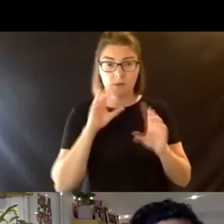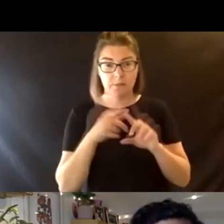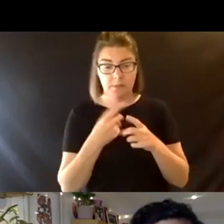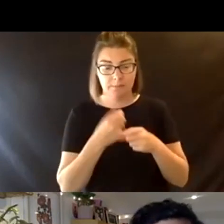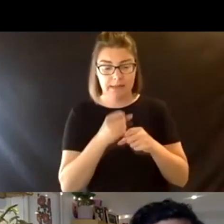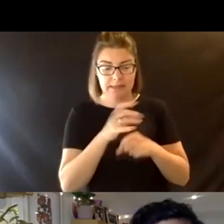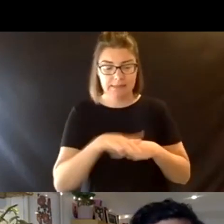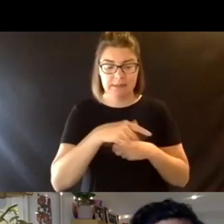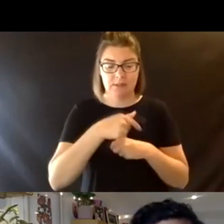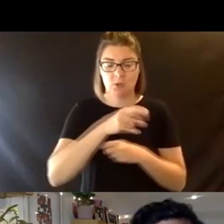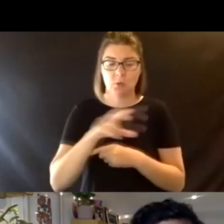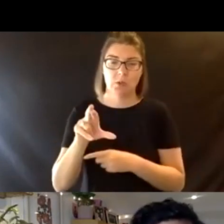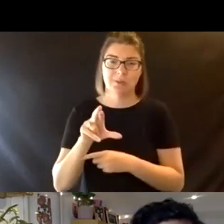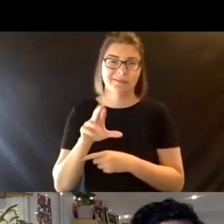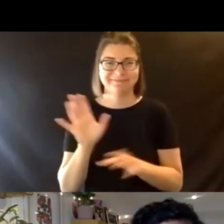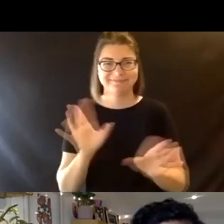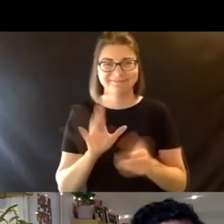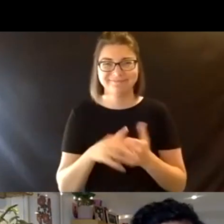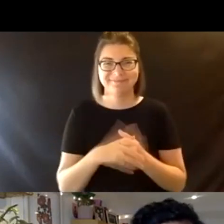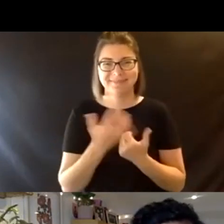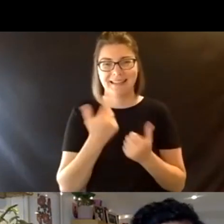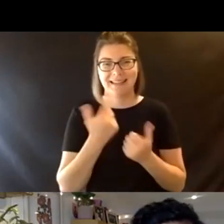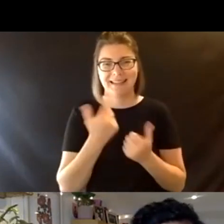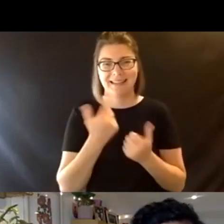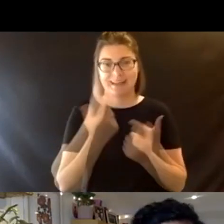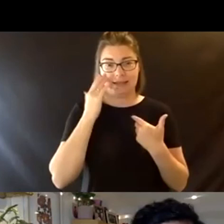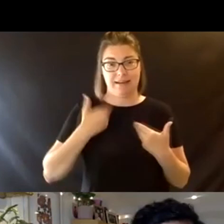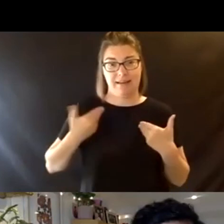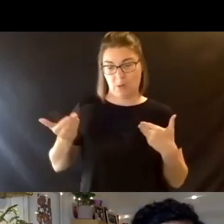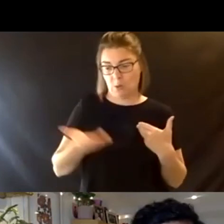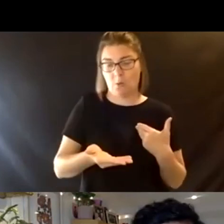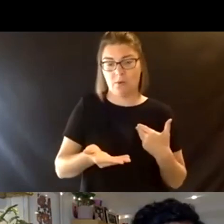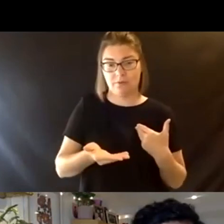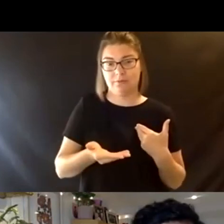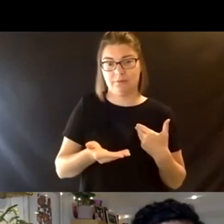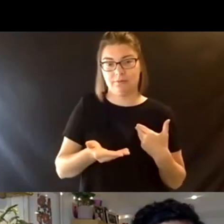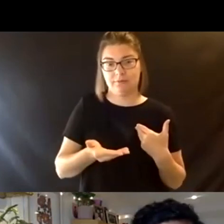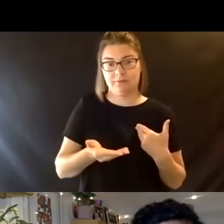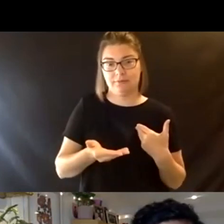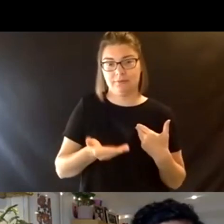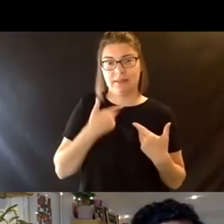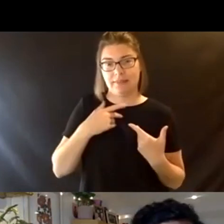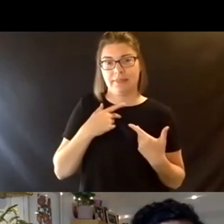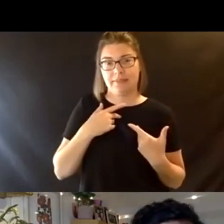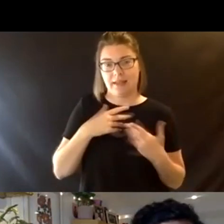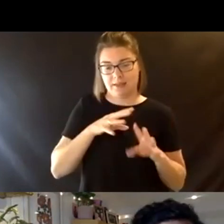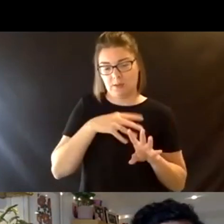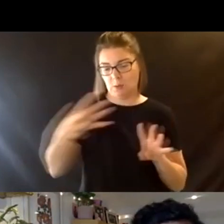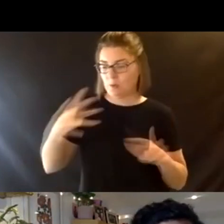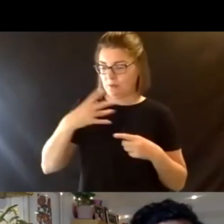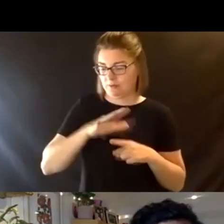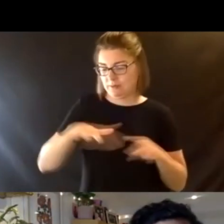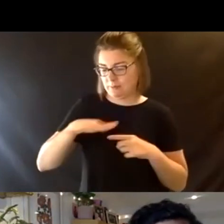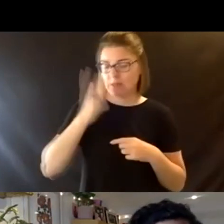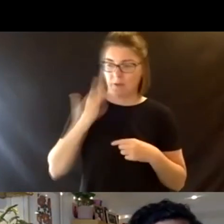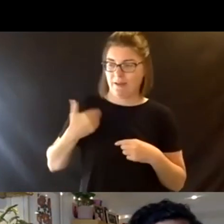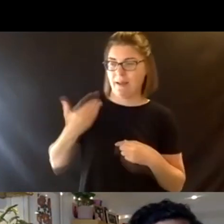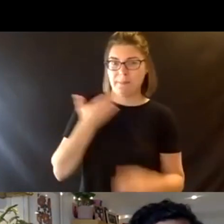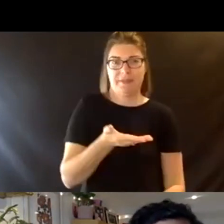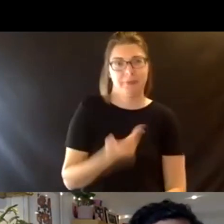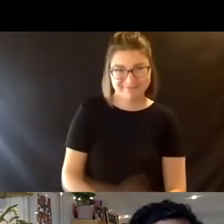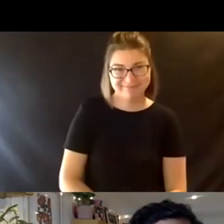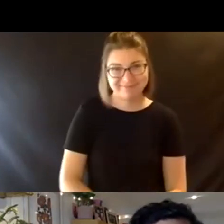queer, because any space that I'm in, for example, is then a queer space because I exist there. And we